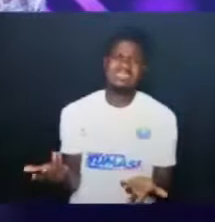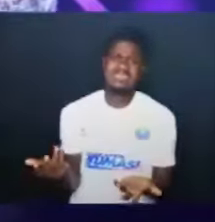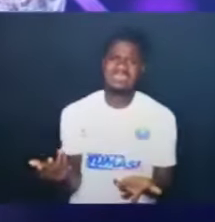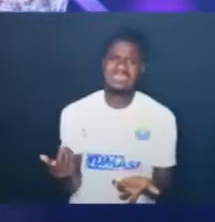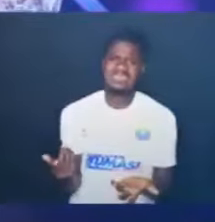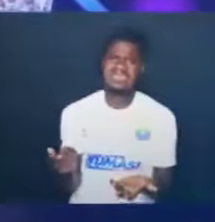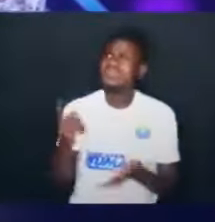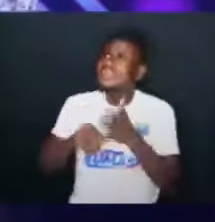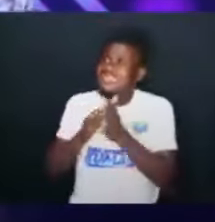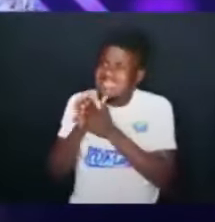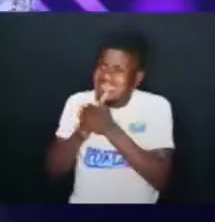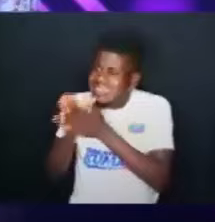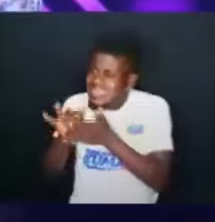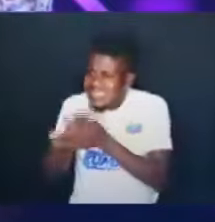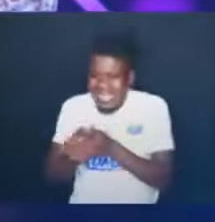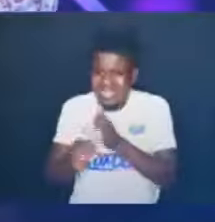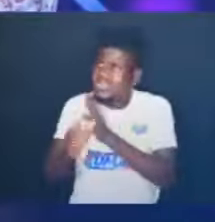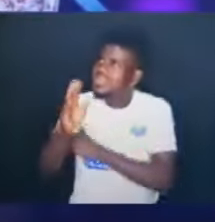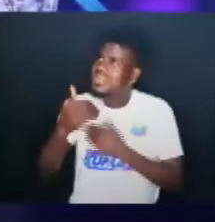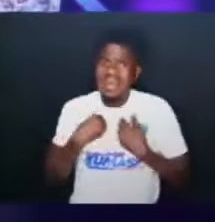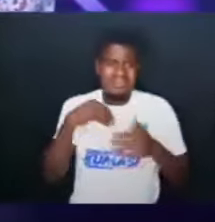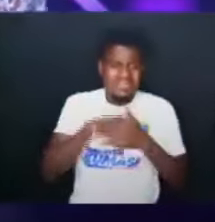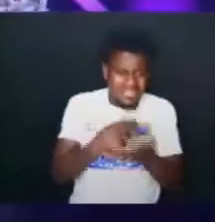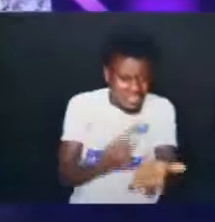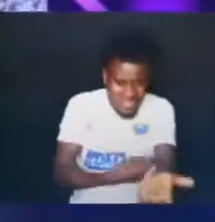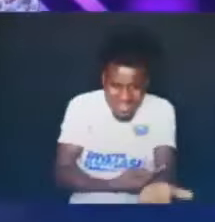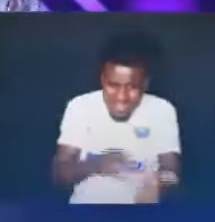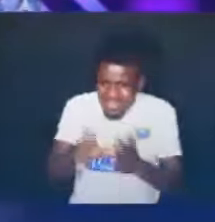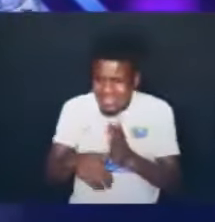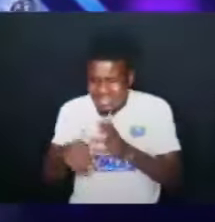What interest does he have in rams and sheep?